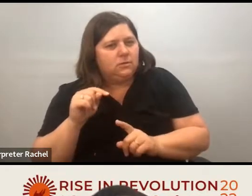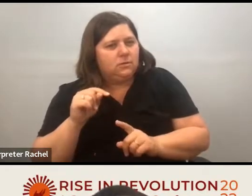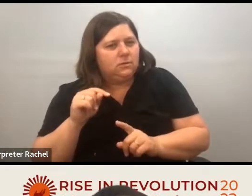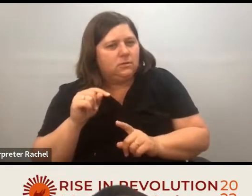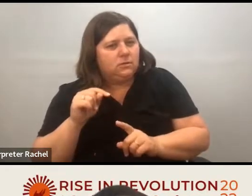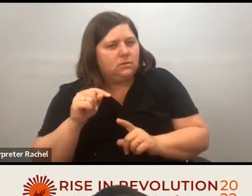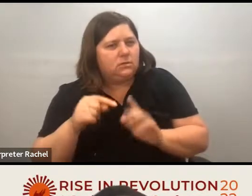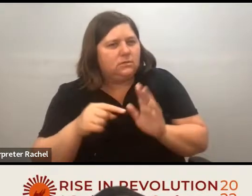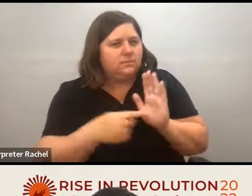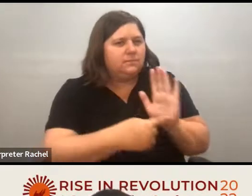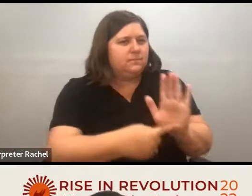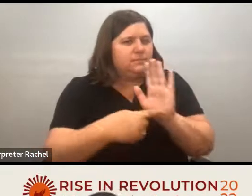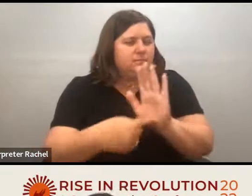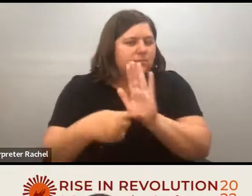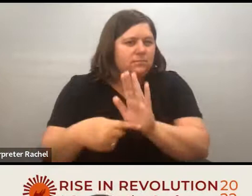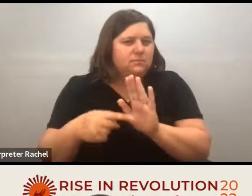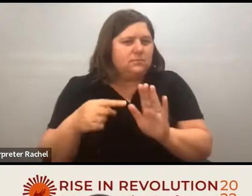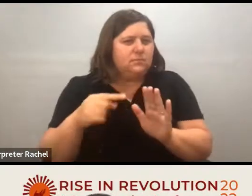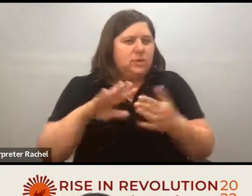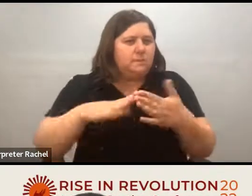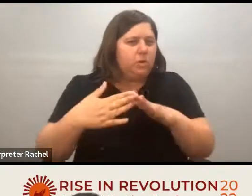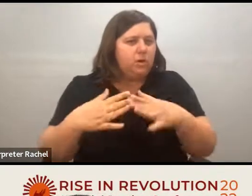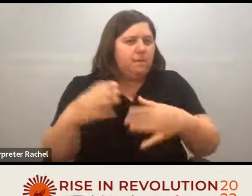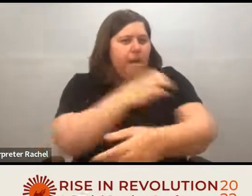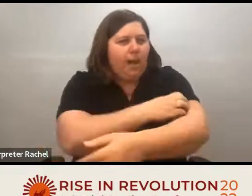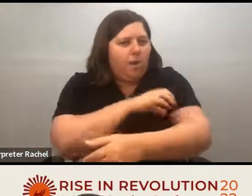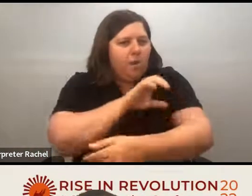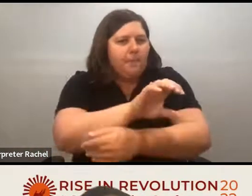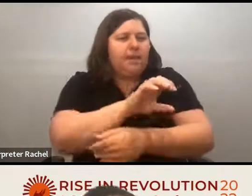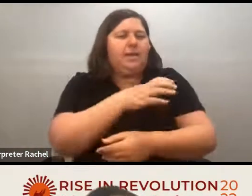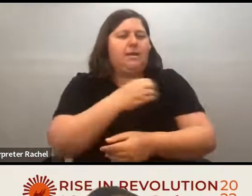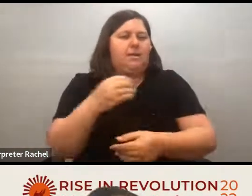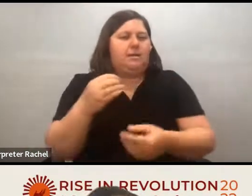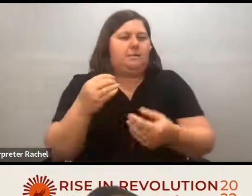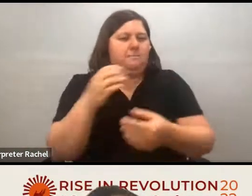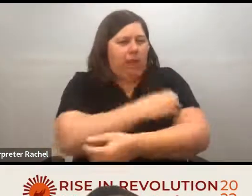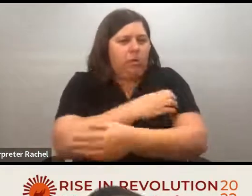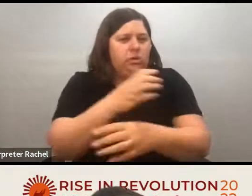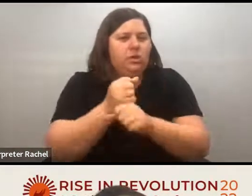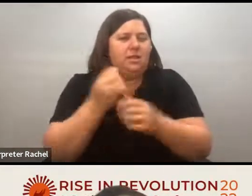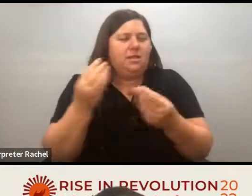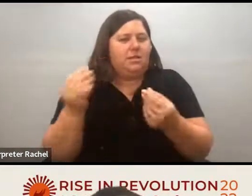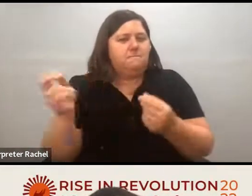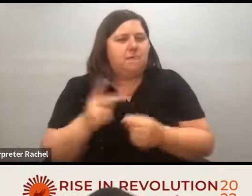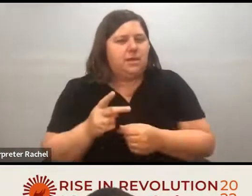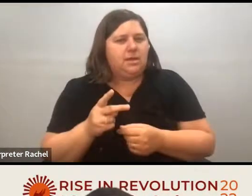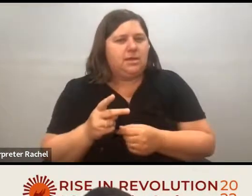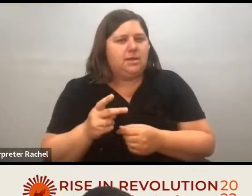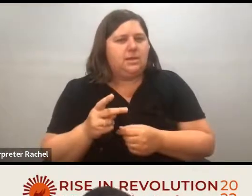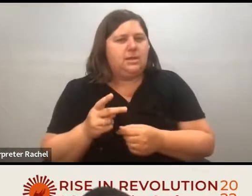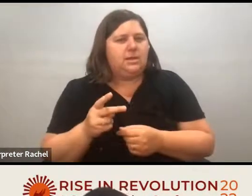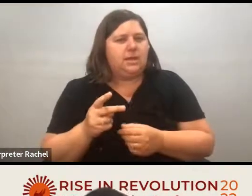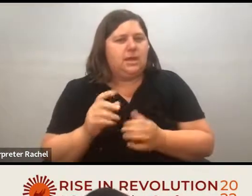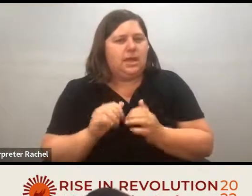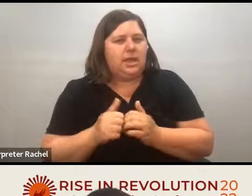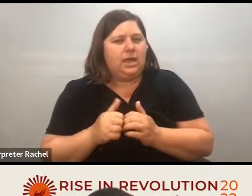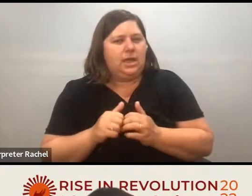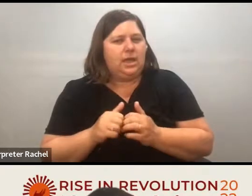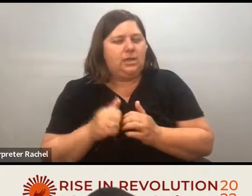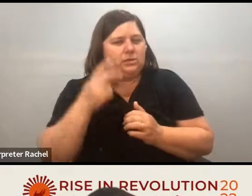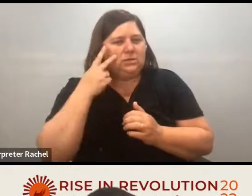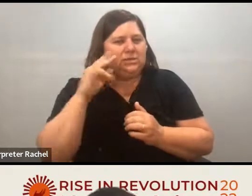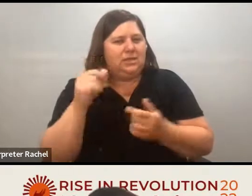showcases of community empowerment and power to get land back. What do you see? How do you see this happening